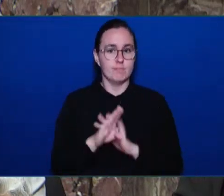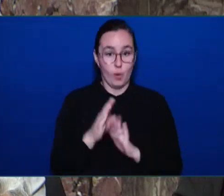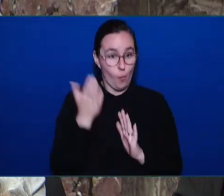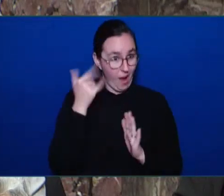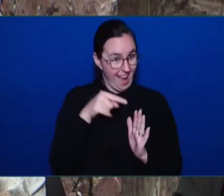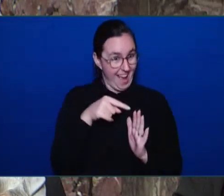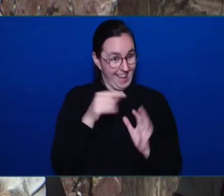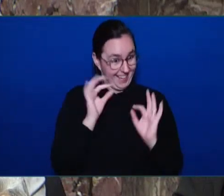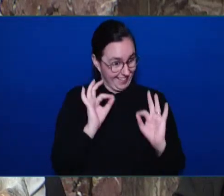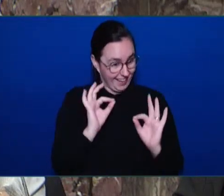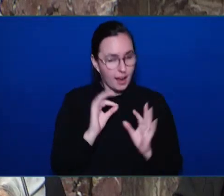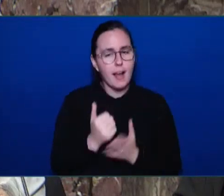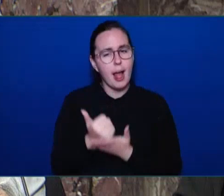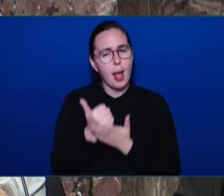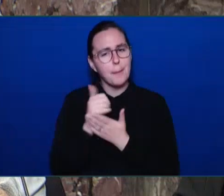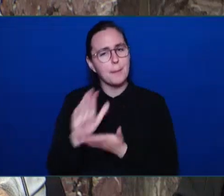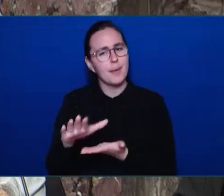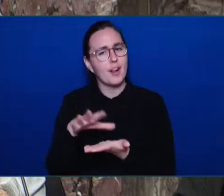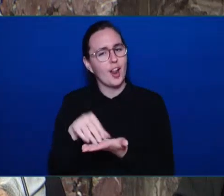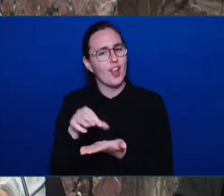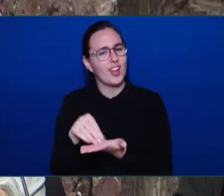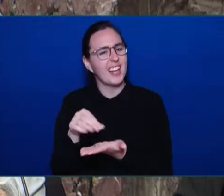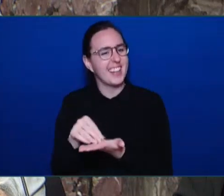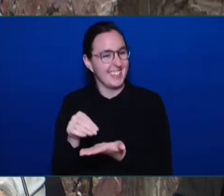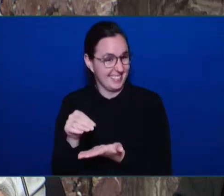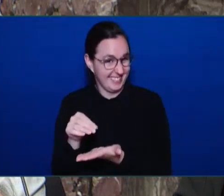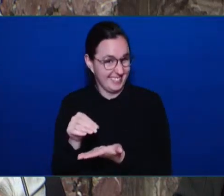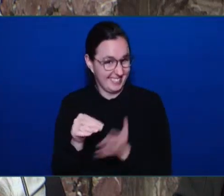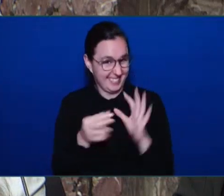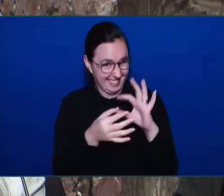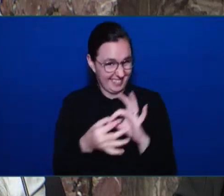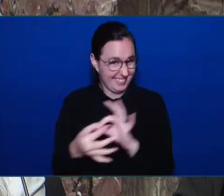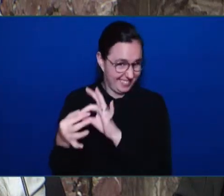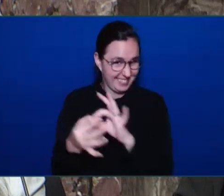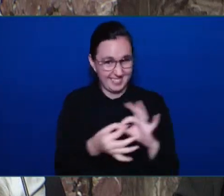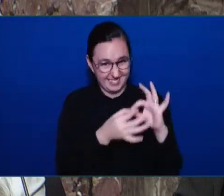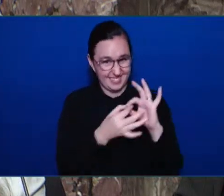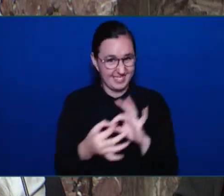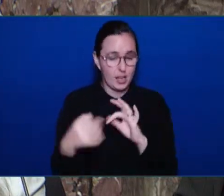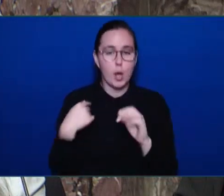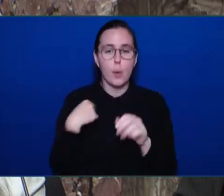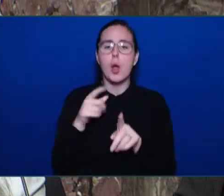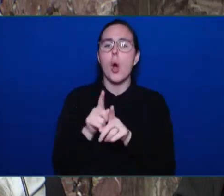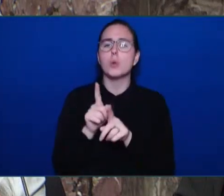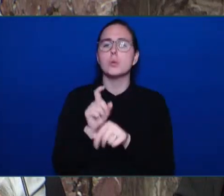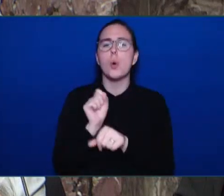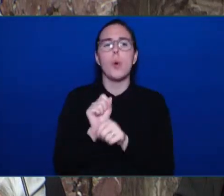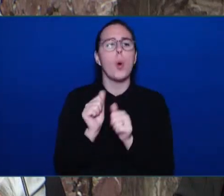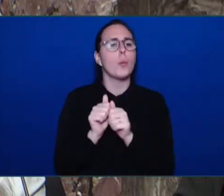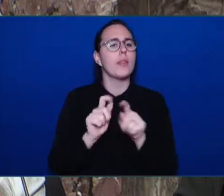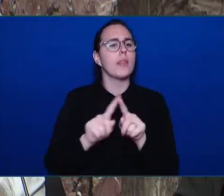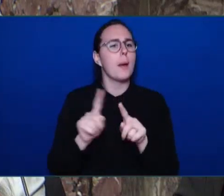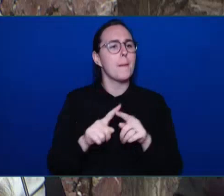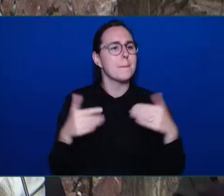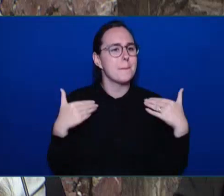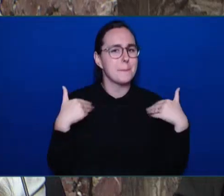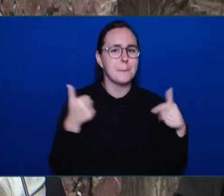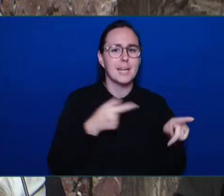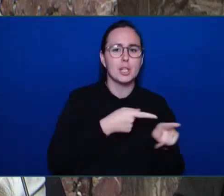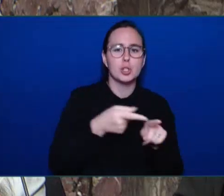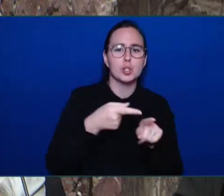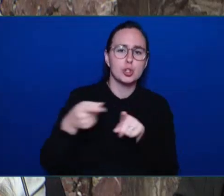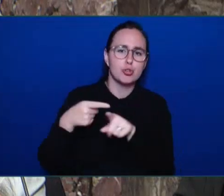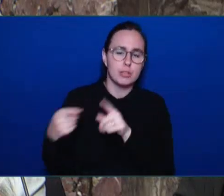that, we are working across the ministry, whether it is with the Minister of Mental Health and Addictions or with